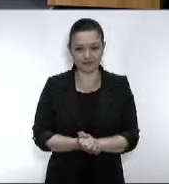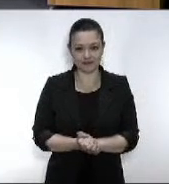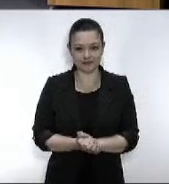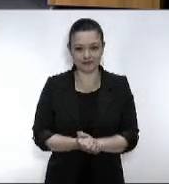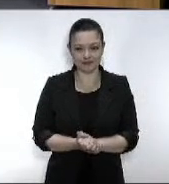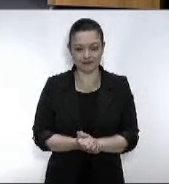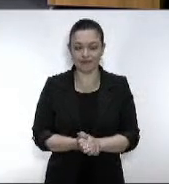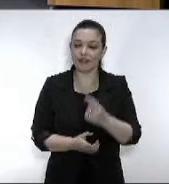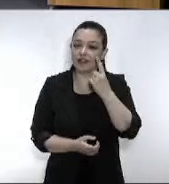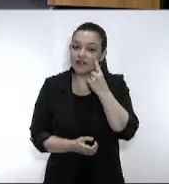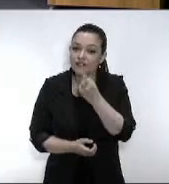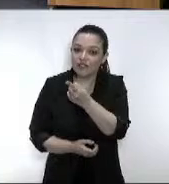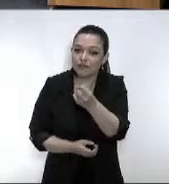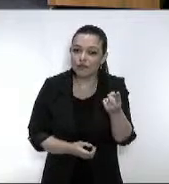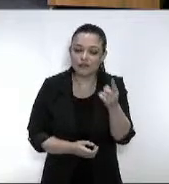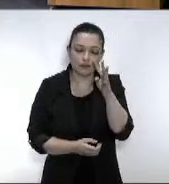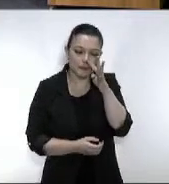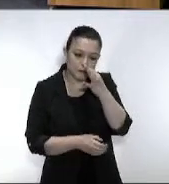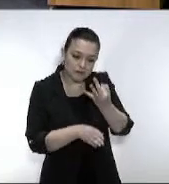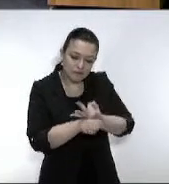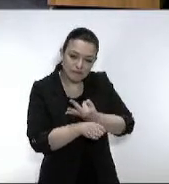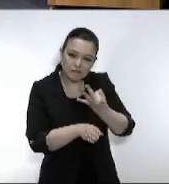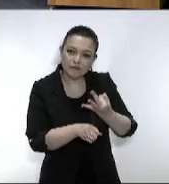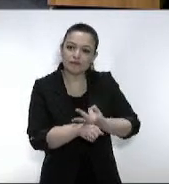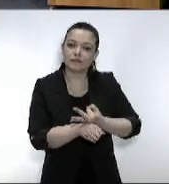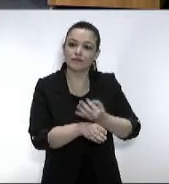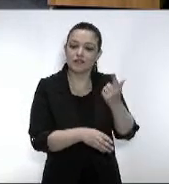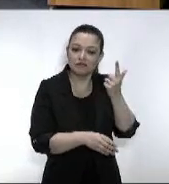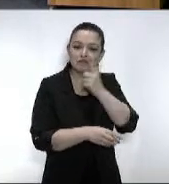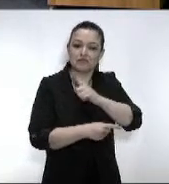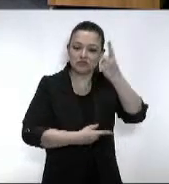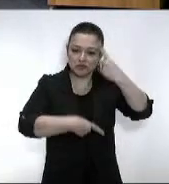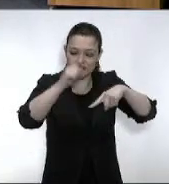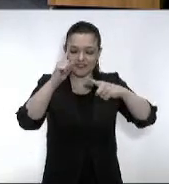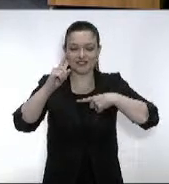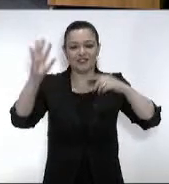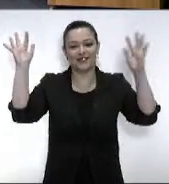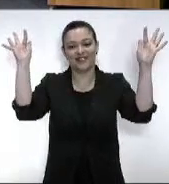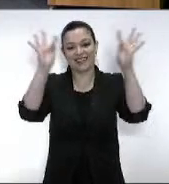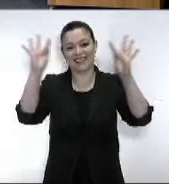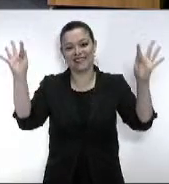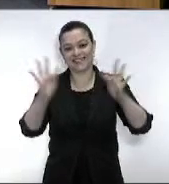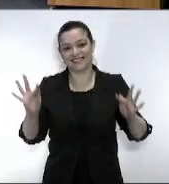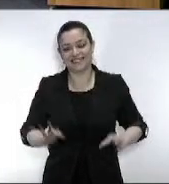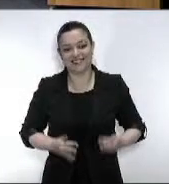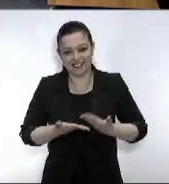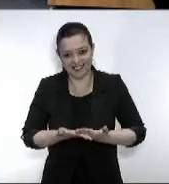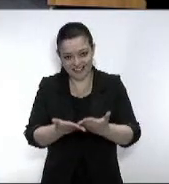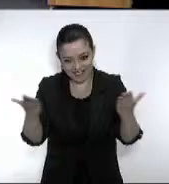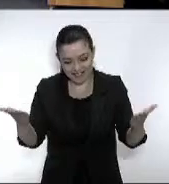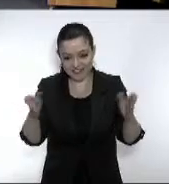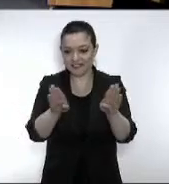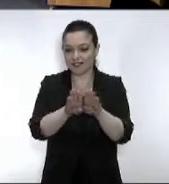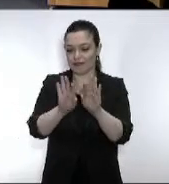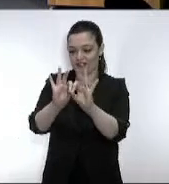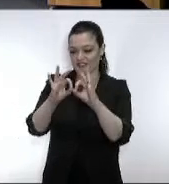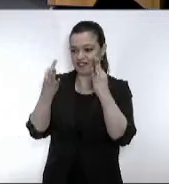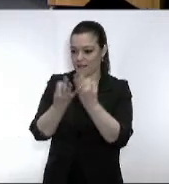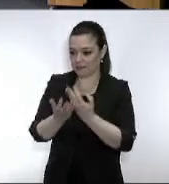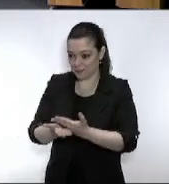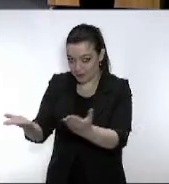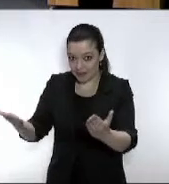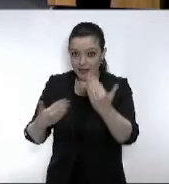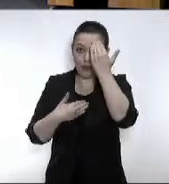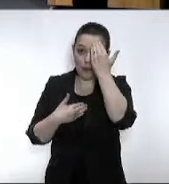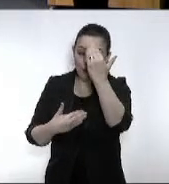and see your resiliency and the success you have conquered. So happiness to all of you and